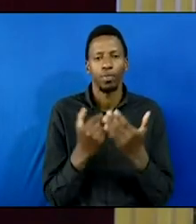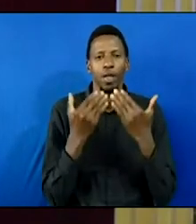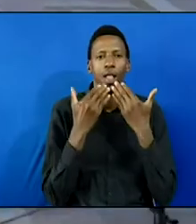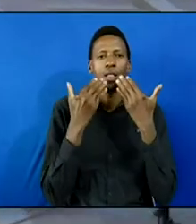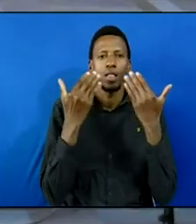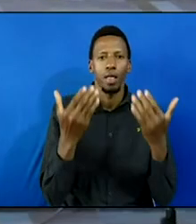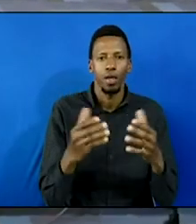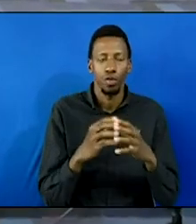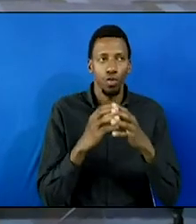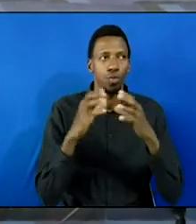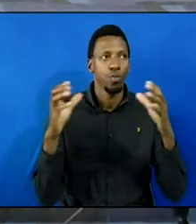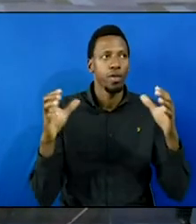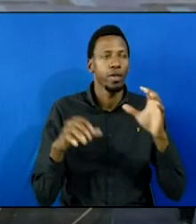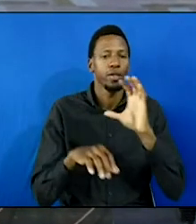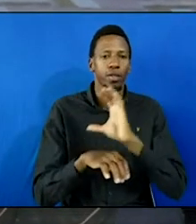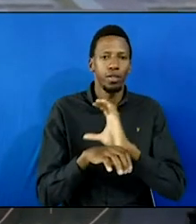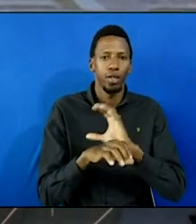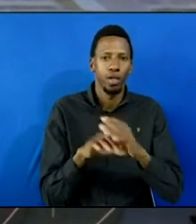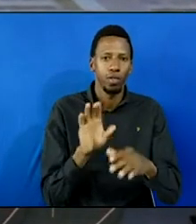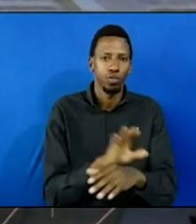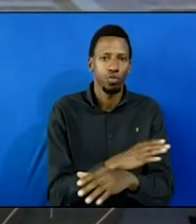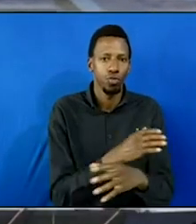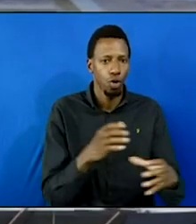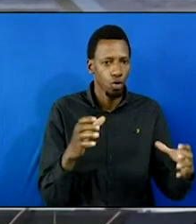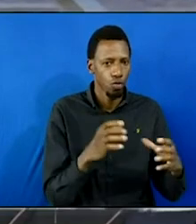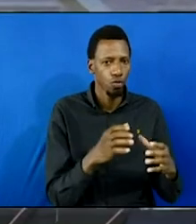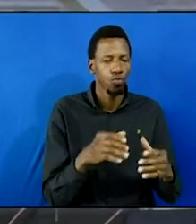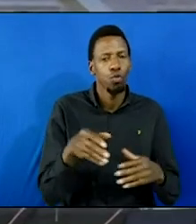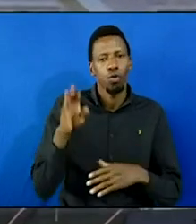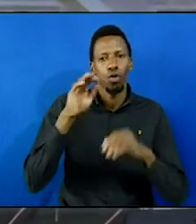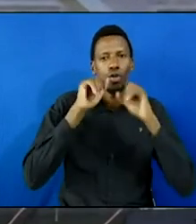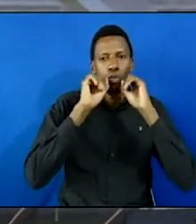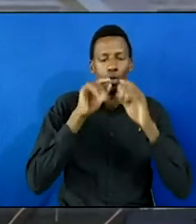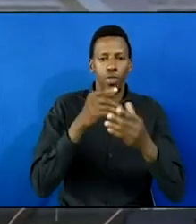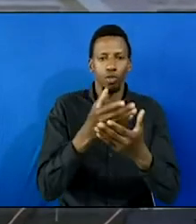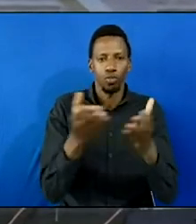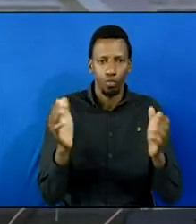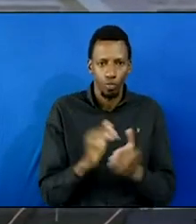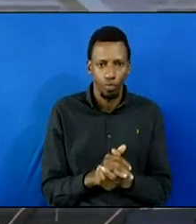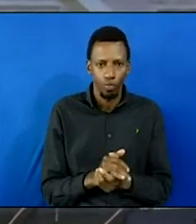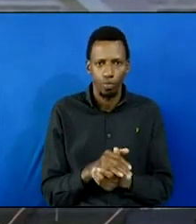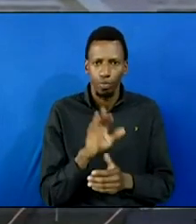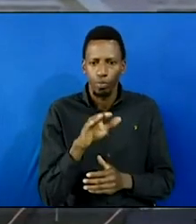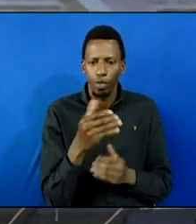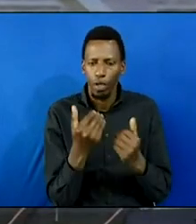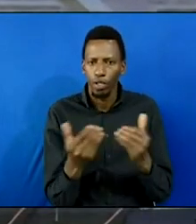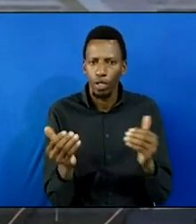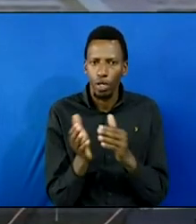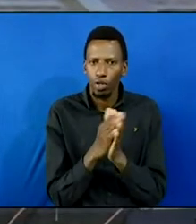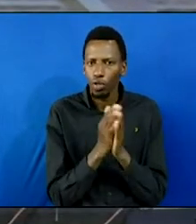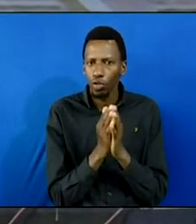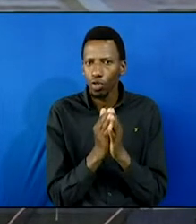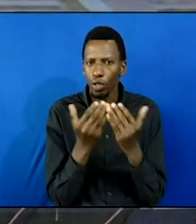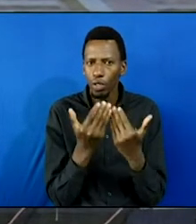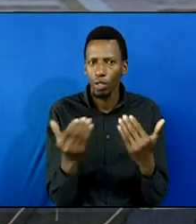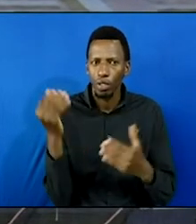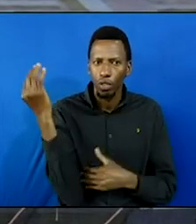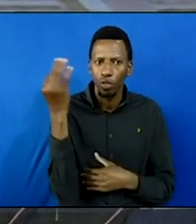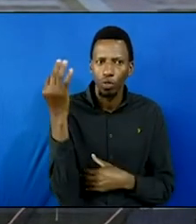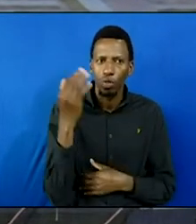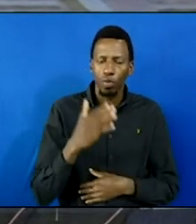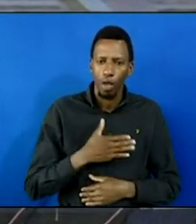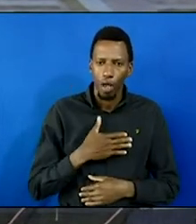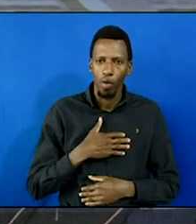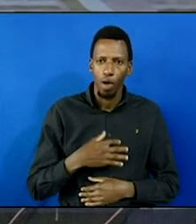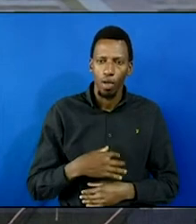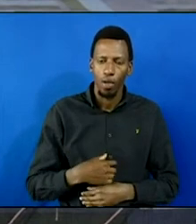Thank you very much, church choir. The Lord bless you. And what do you say to the story, the children's story, the children's sermon by